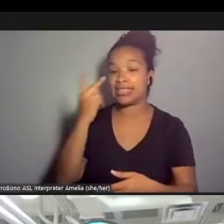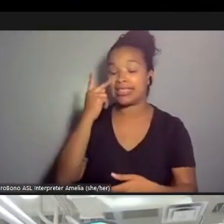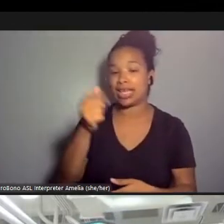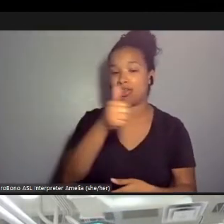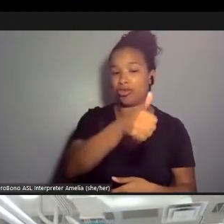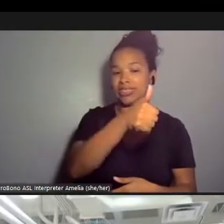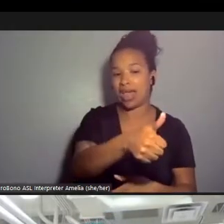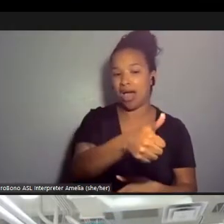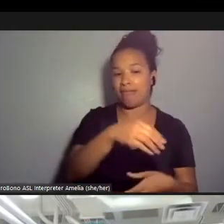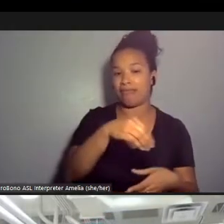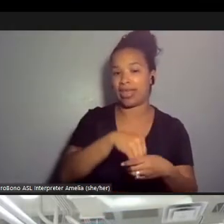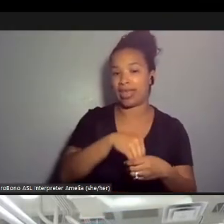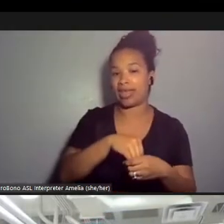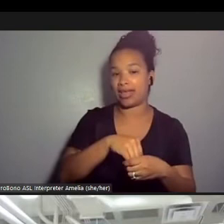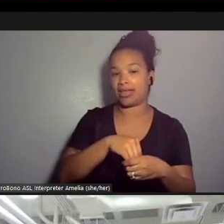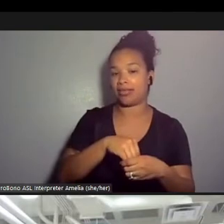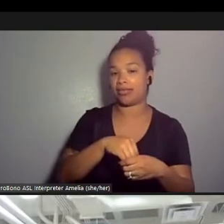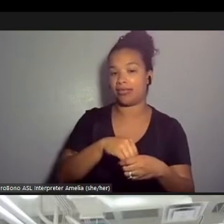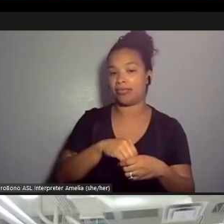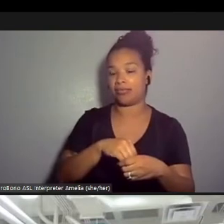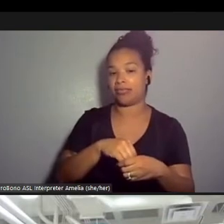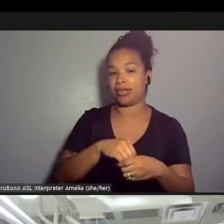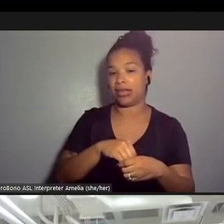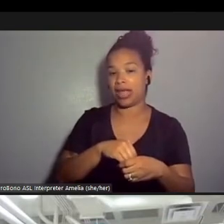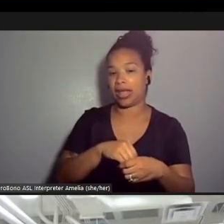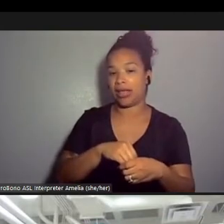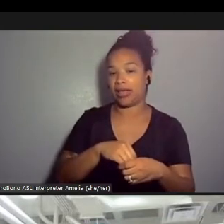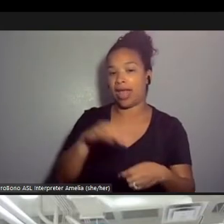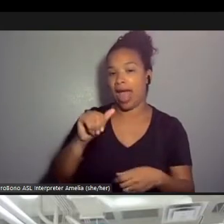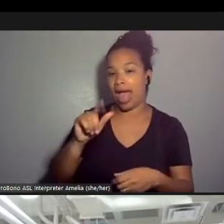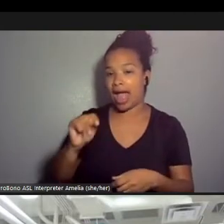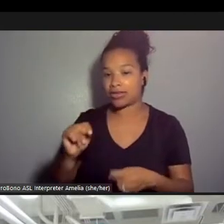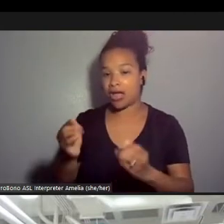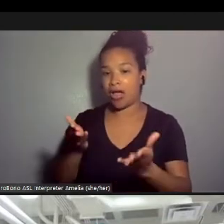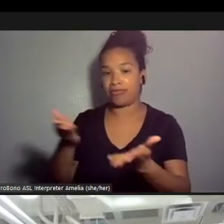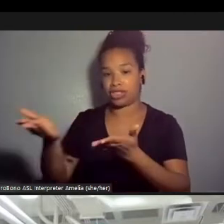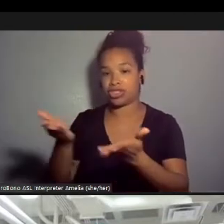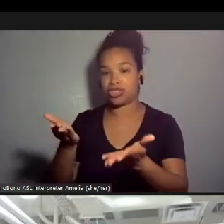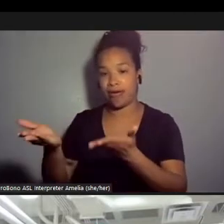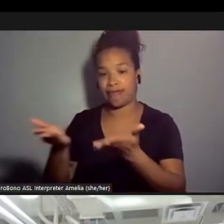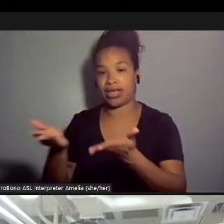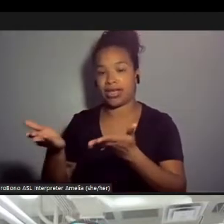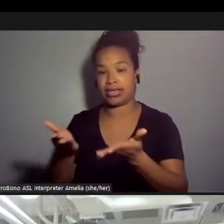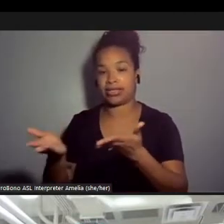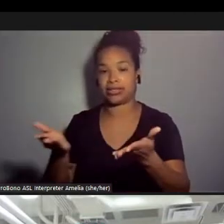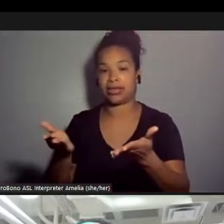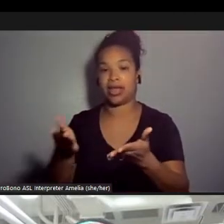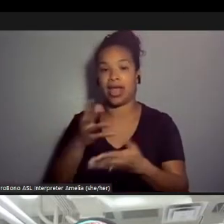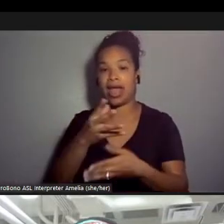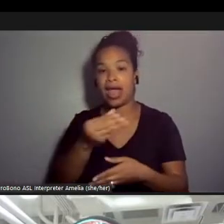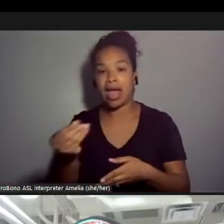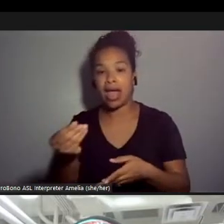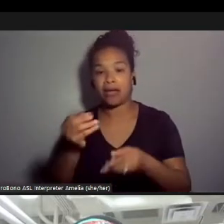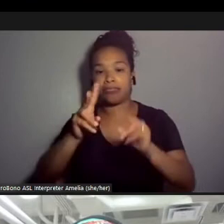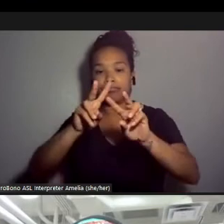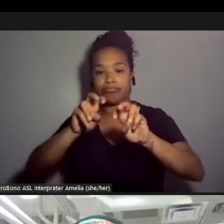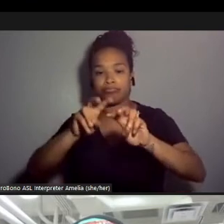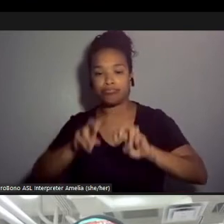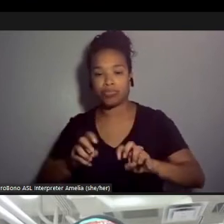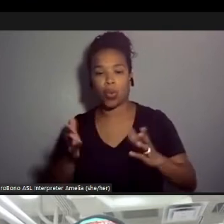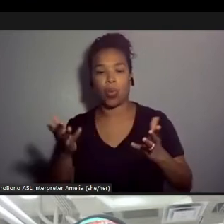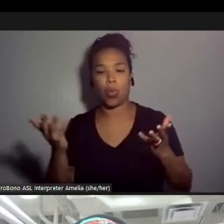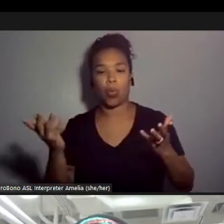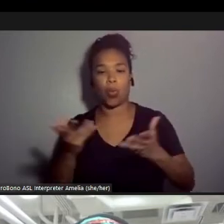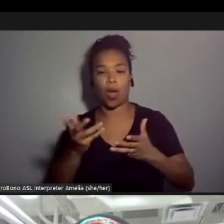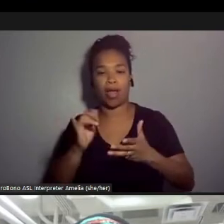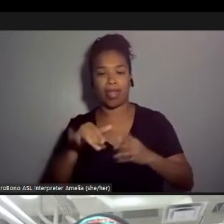act of service, and trying to unpack a little bit what that two-way street should be,